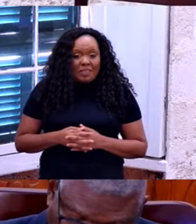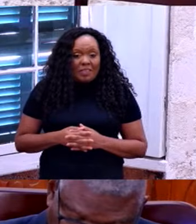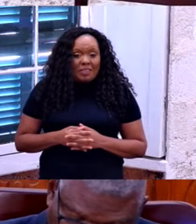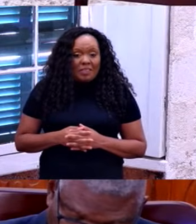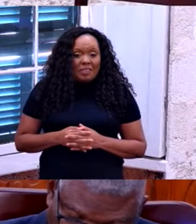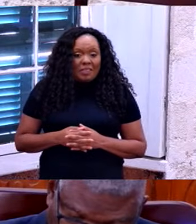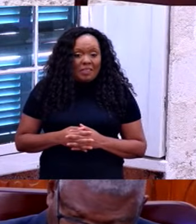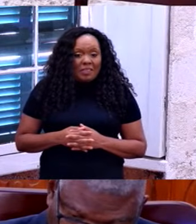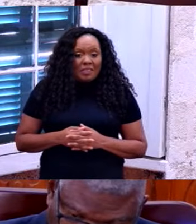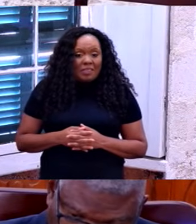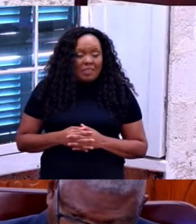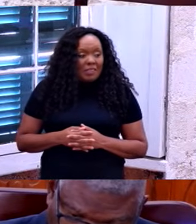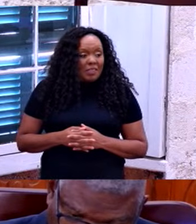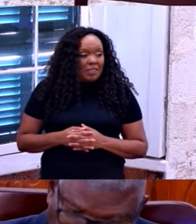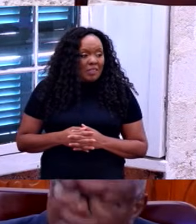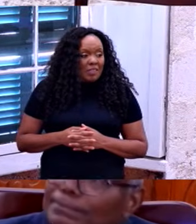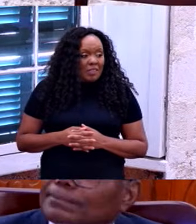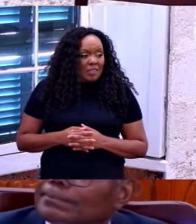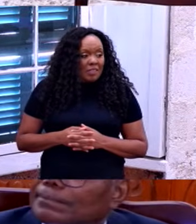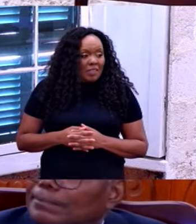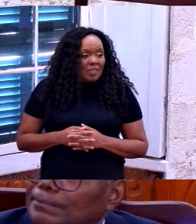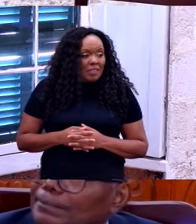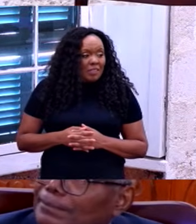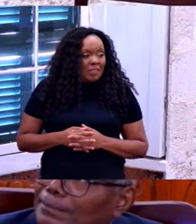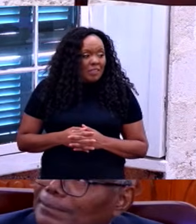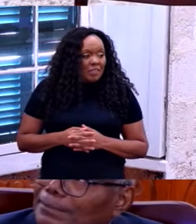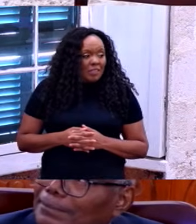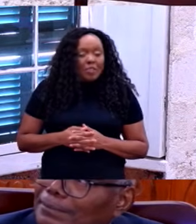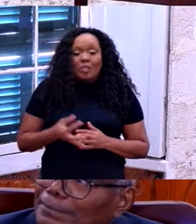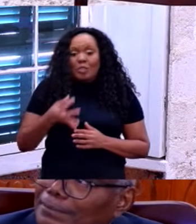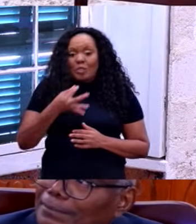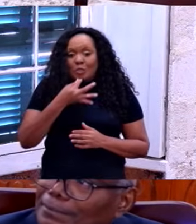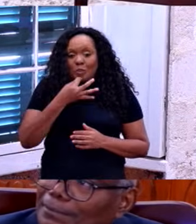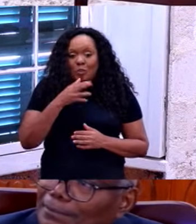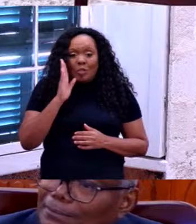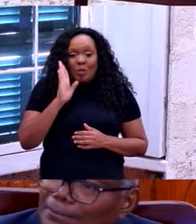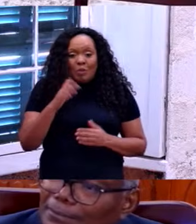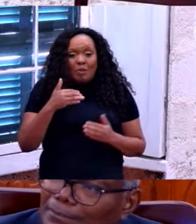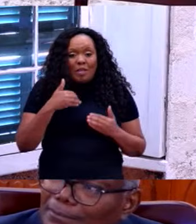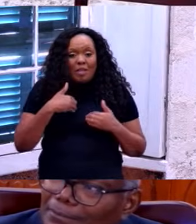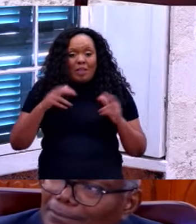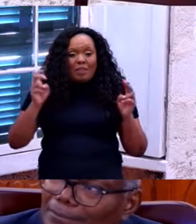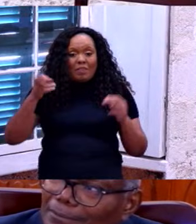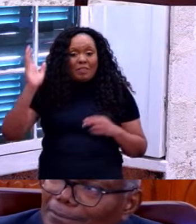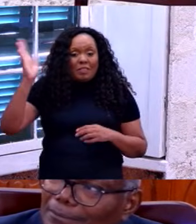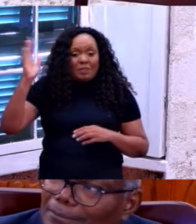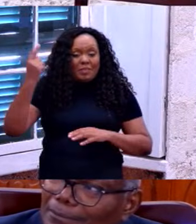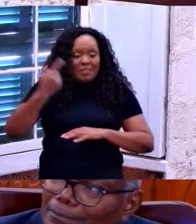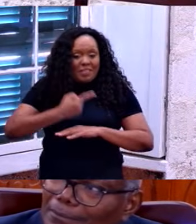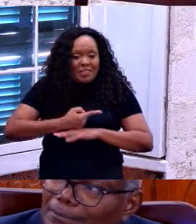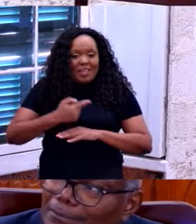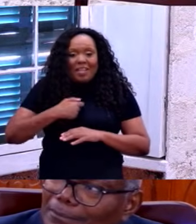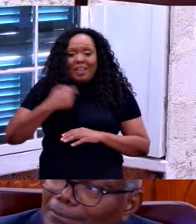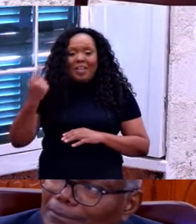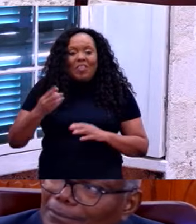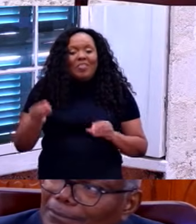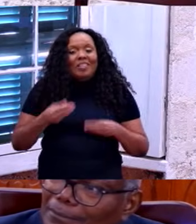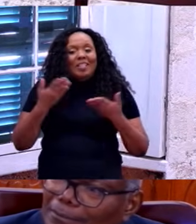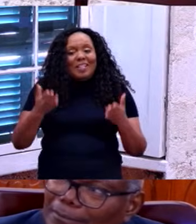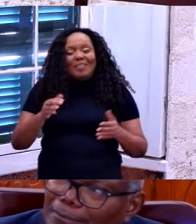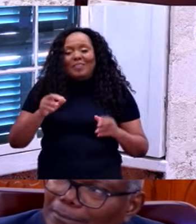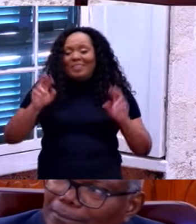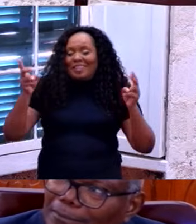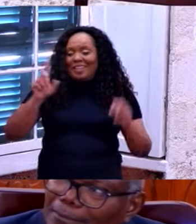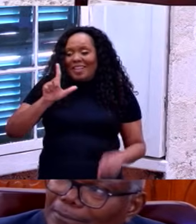their speech day in a matter of weeks, because I also give the Liz Thompson Award to the